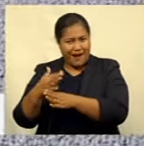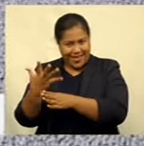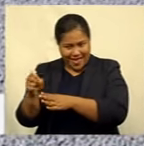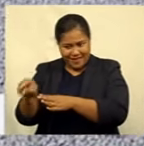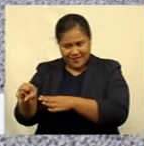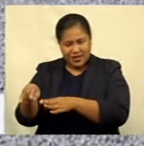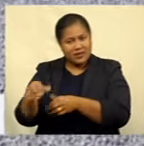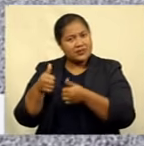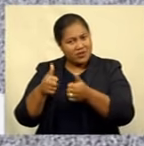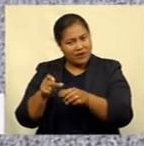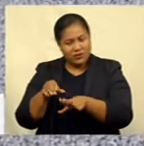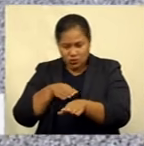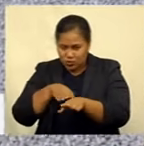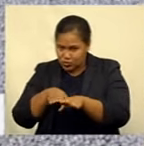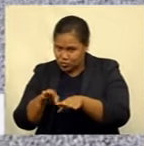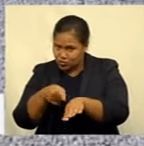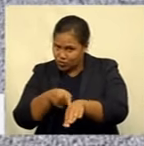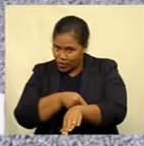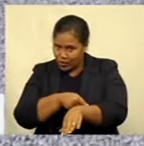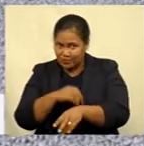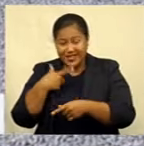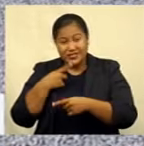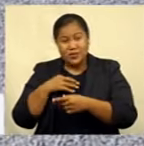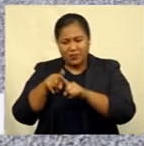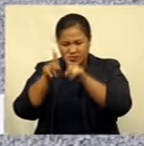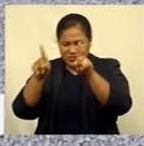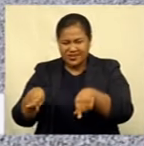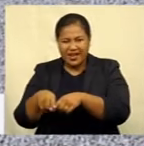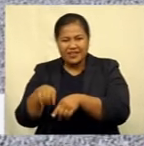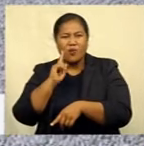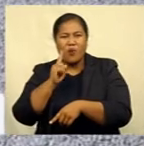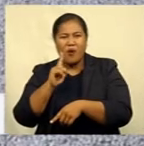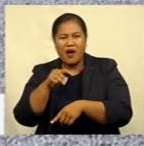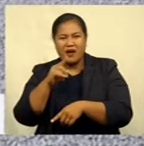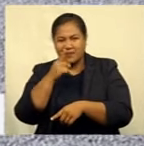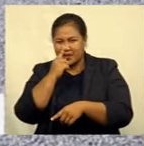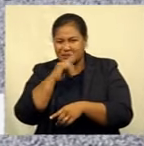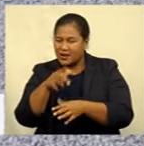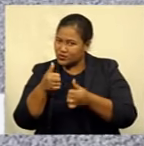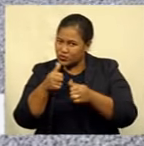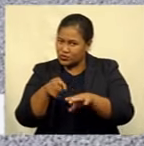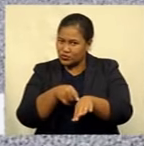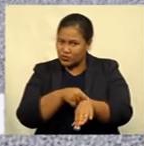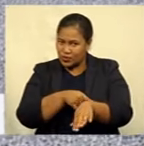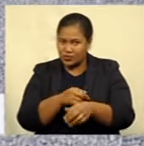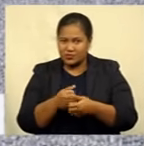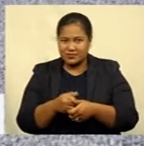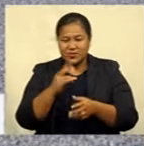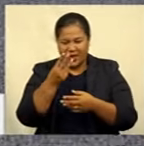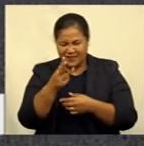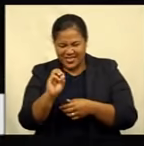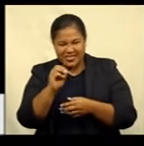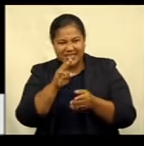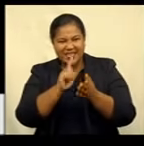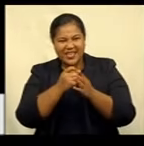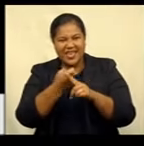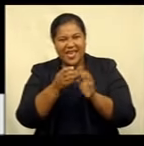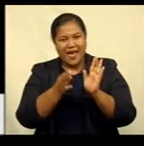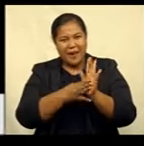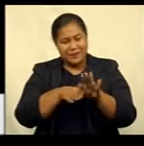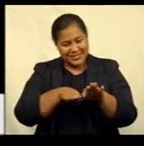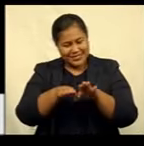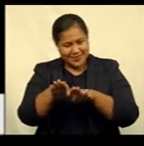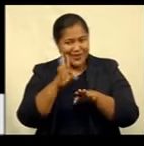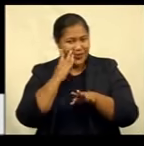the contractors have placed signs in advance to warn motorists. Motorists are urged to adhere to the 30 kilometers per hour speed limit